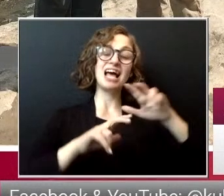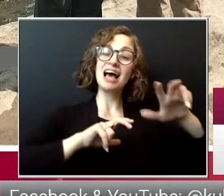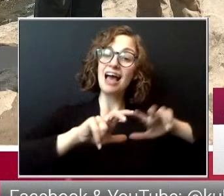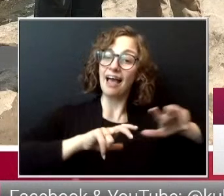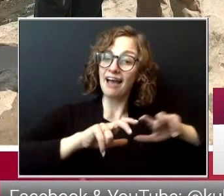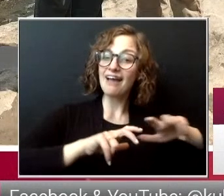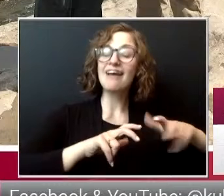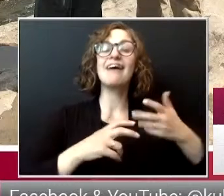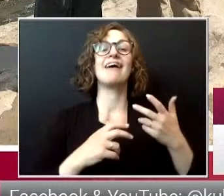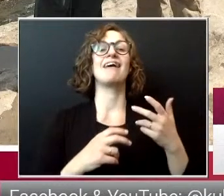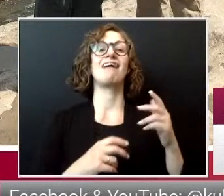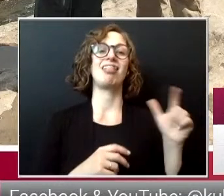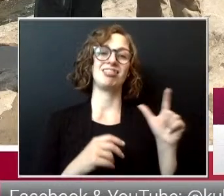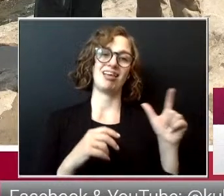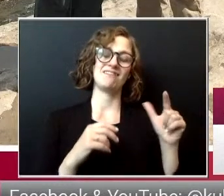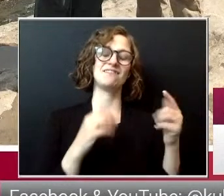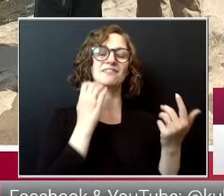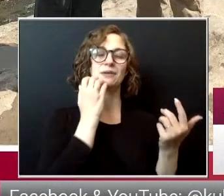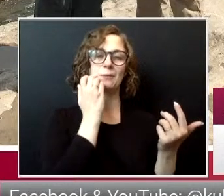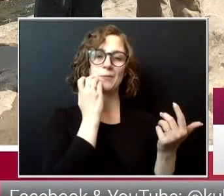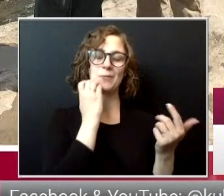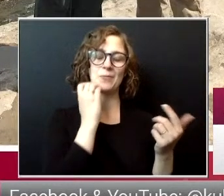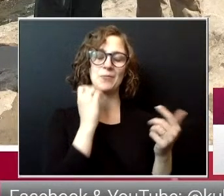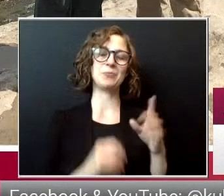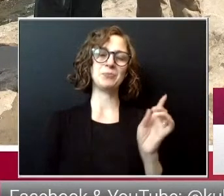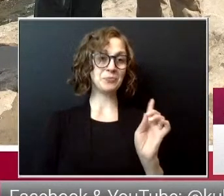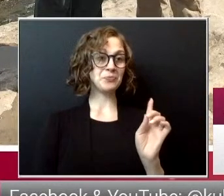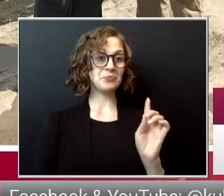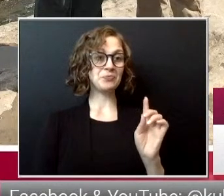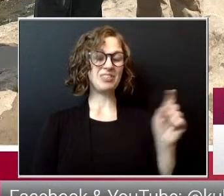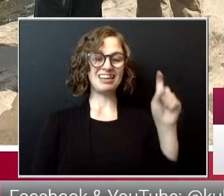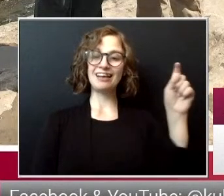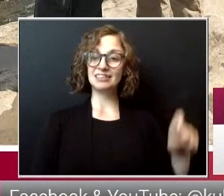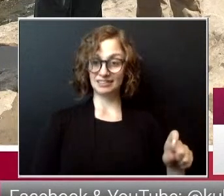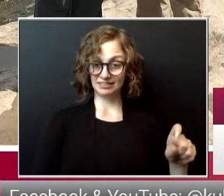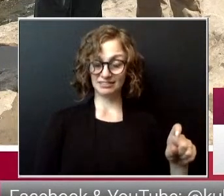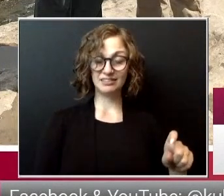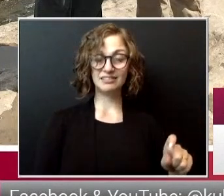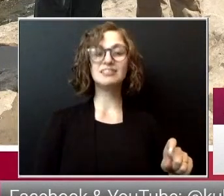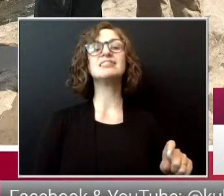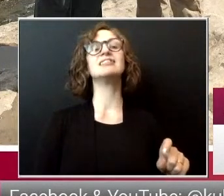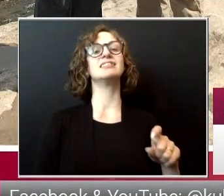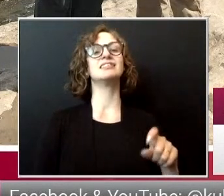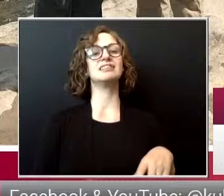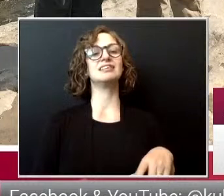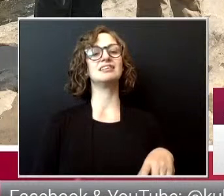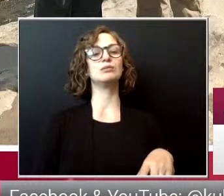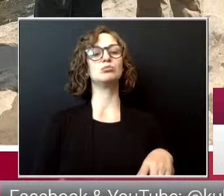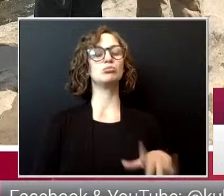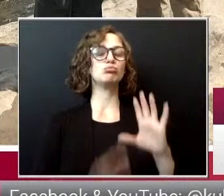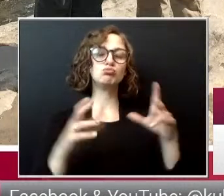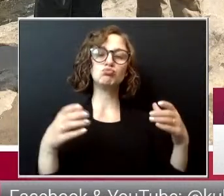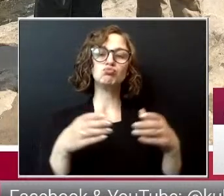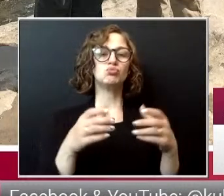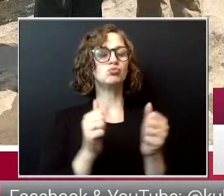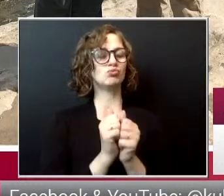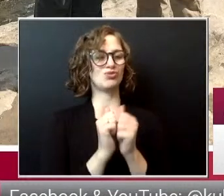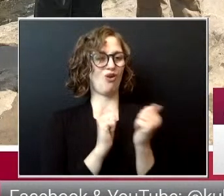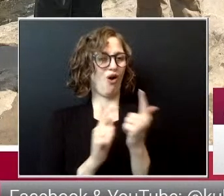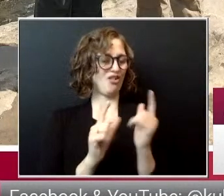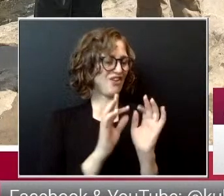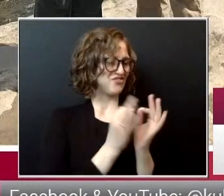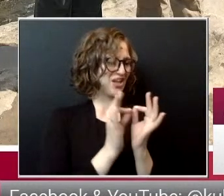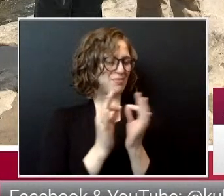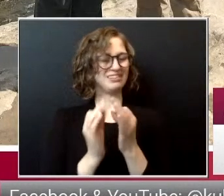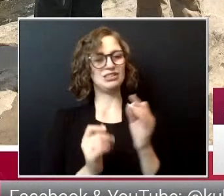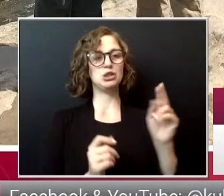the left-hand side in Texas, where we were just gathered with all of our families, our New Mexico and